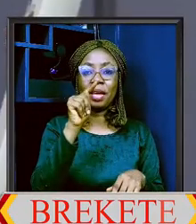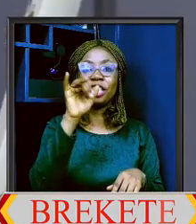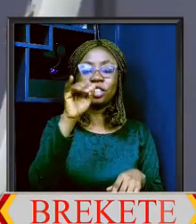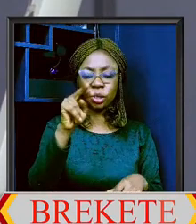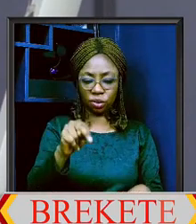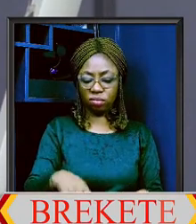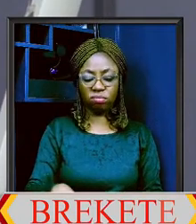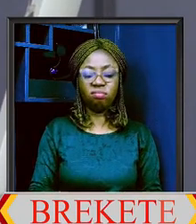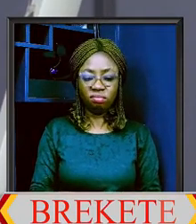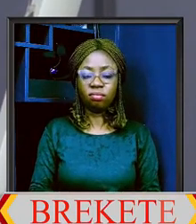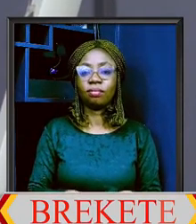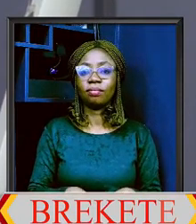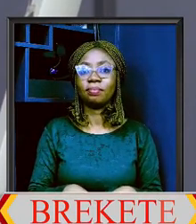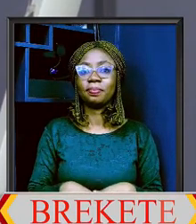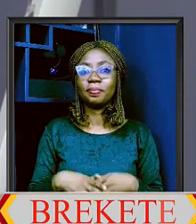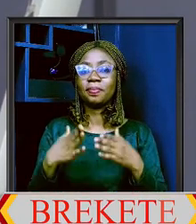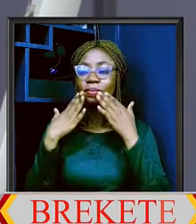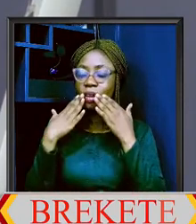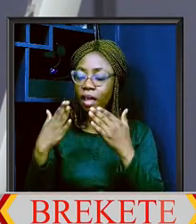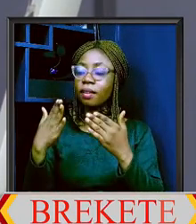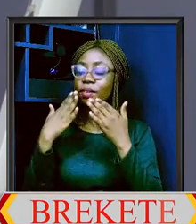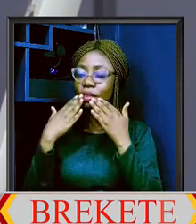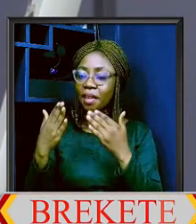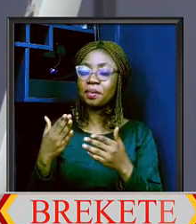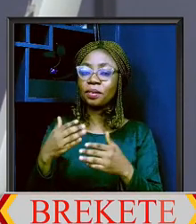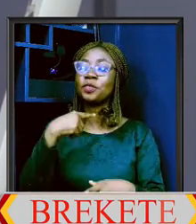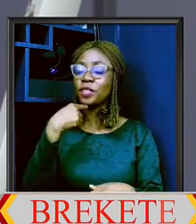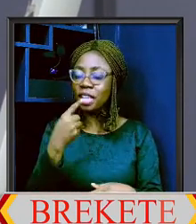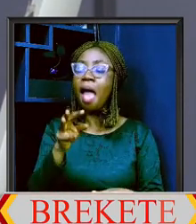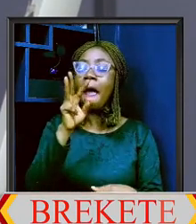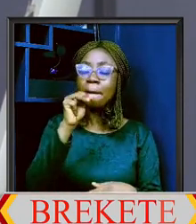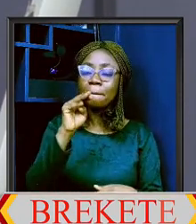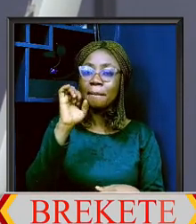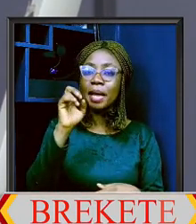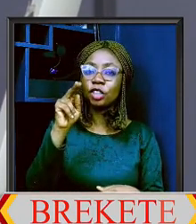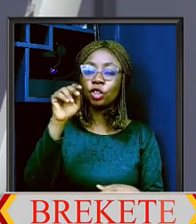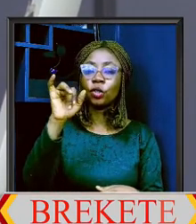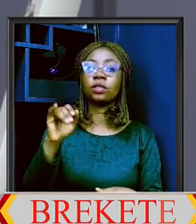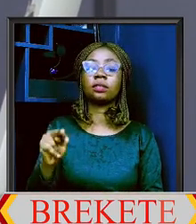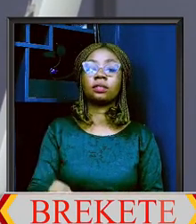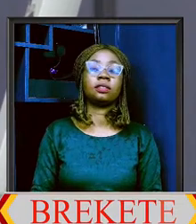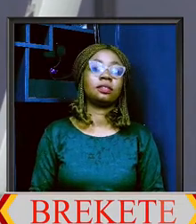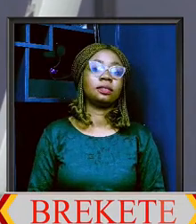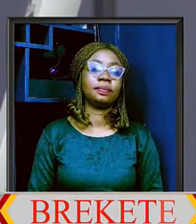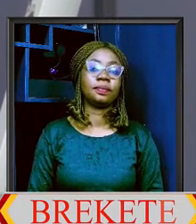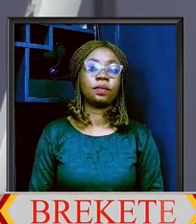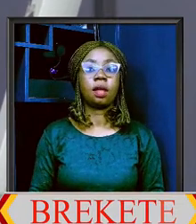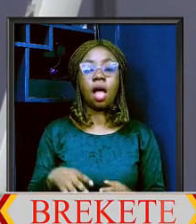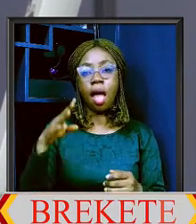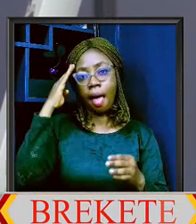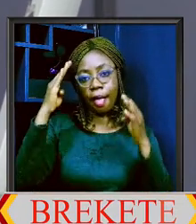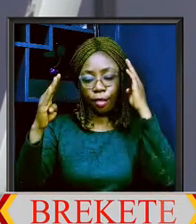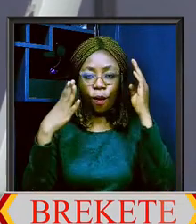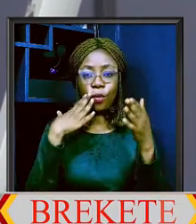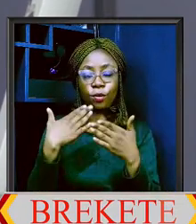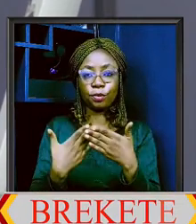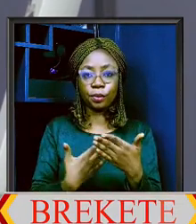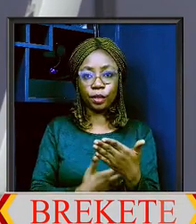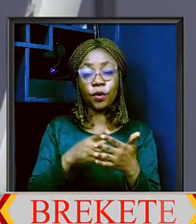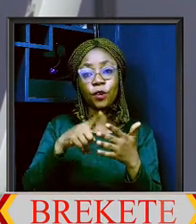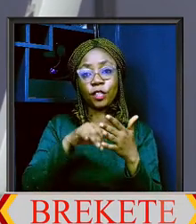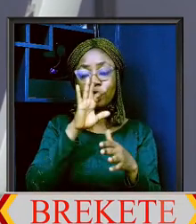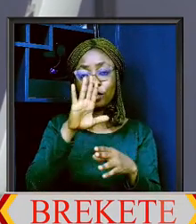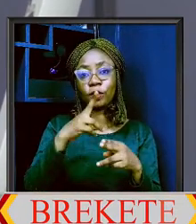thank you mention mention mention mention hello good morning hello good morning yes